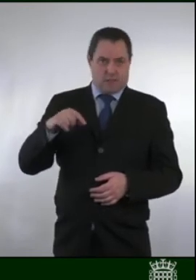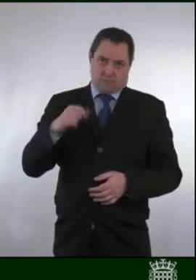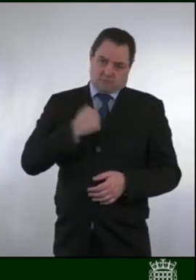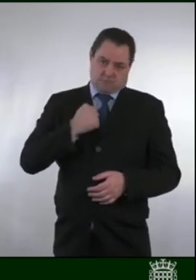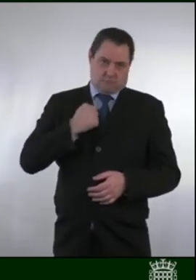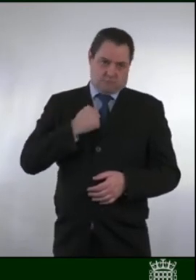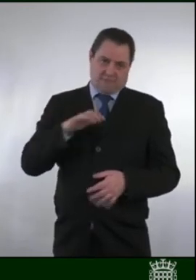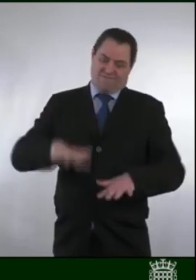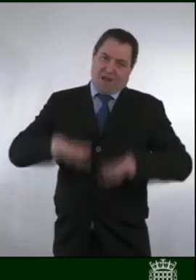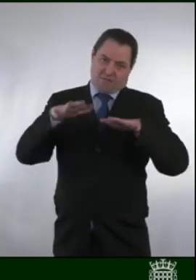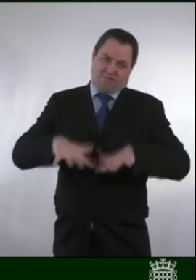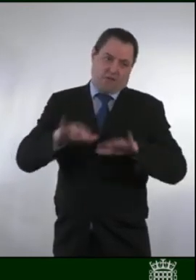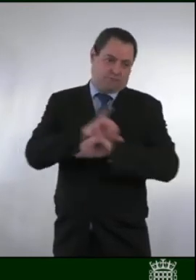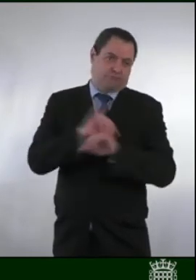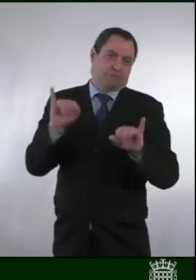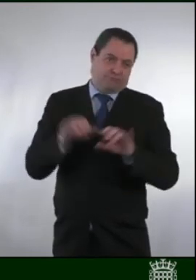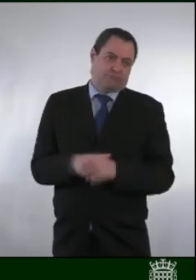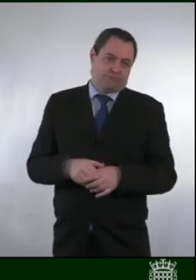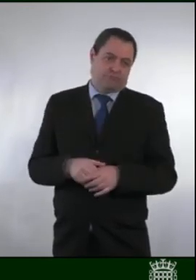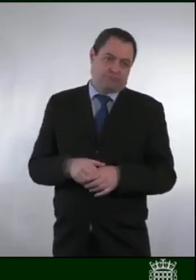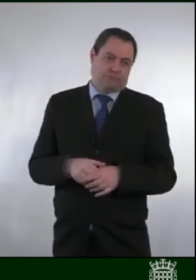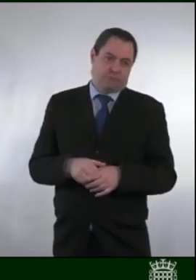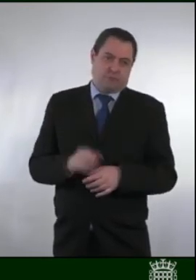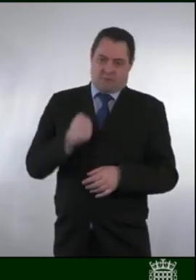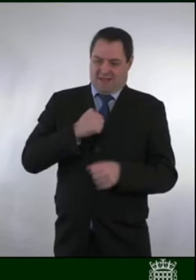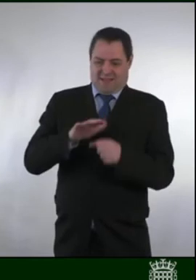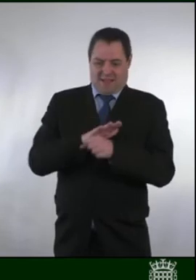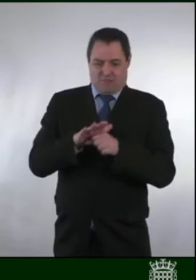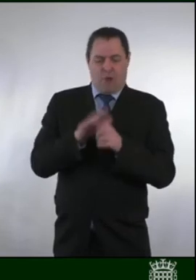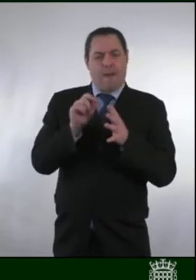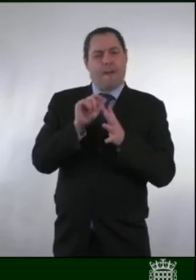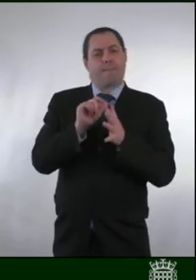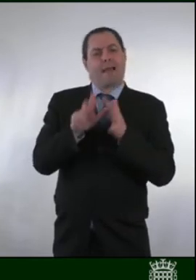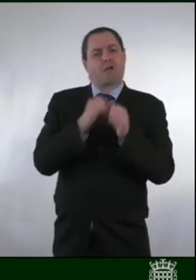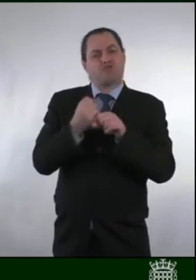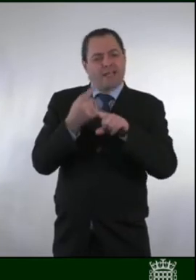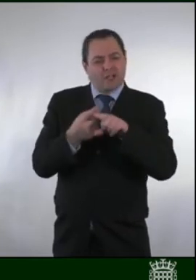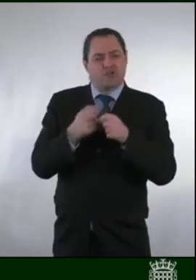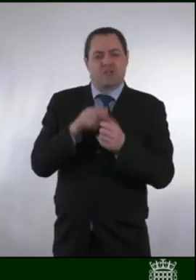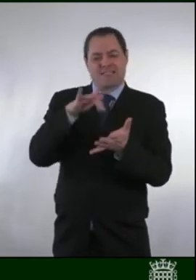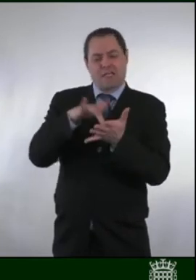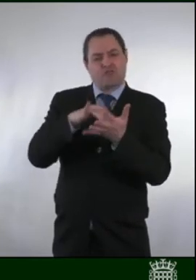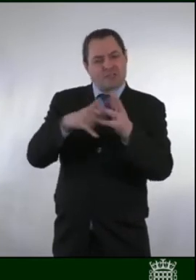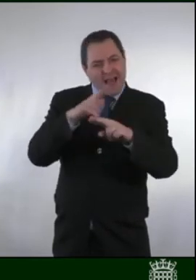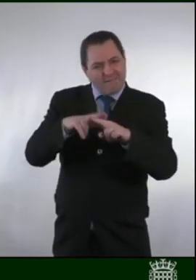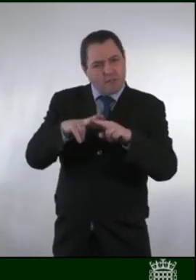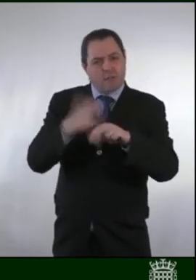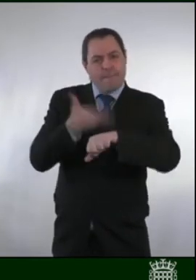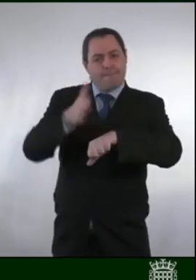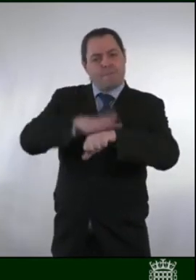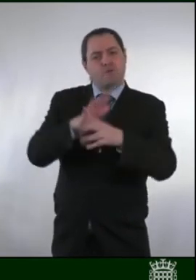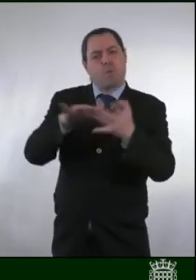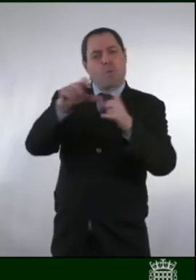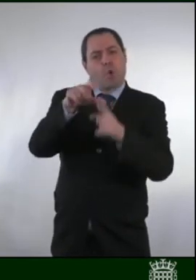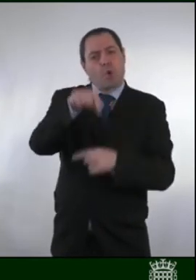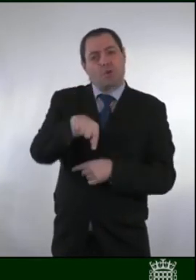Stafford. Unfortunately, my constituents in Penkridge, Central Stafford and Bishopswood are regularly experiencing the